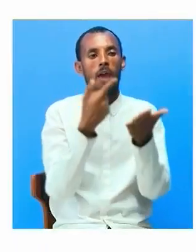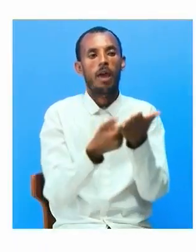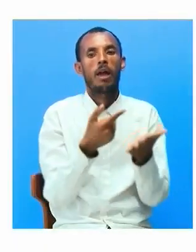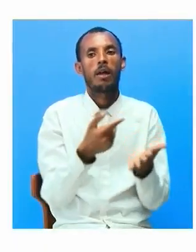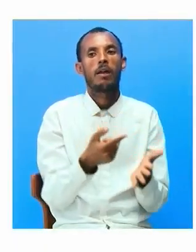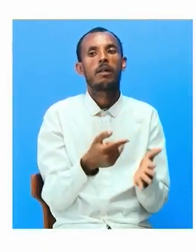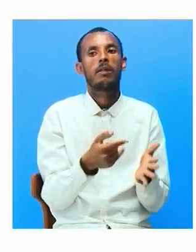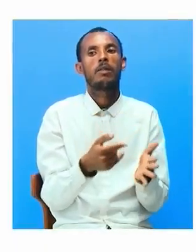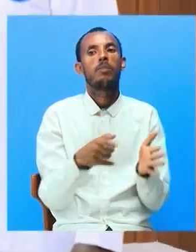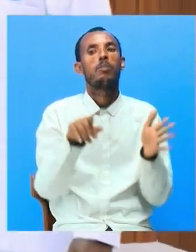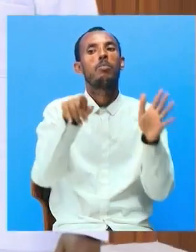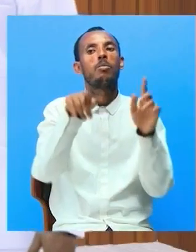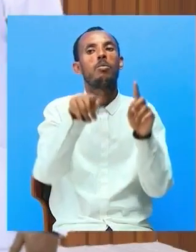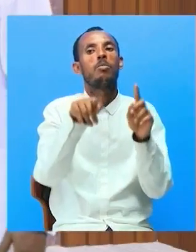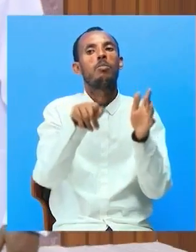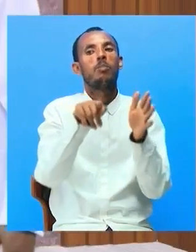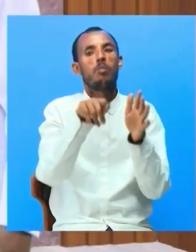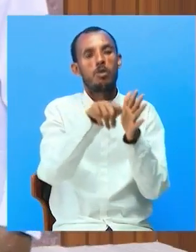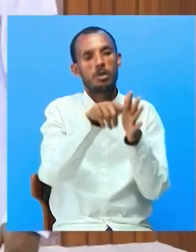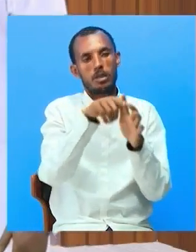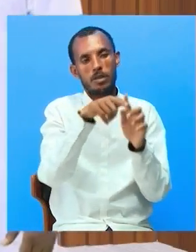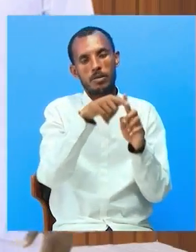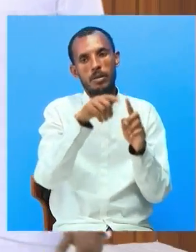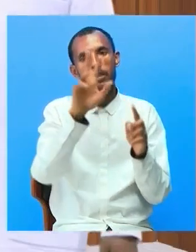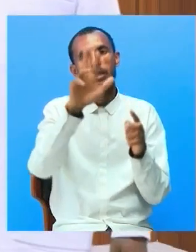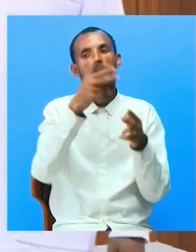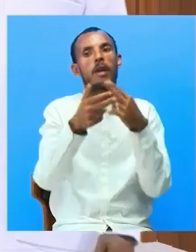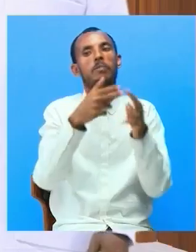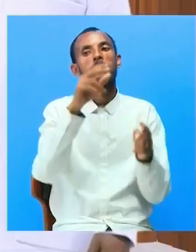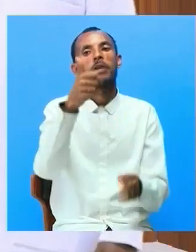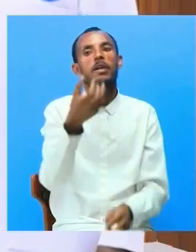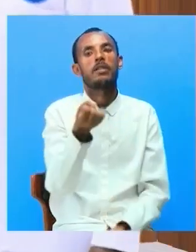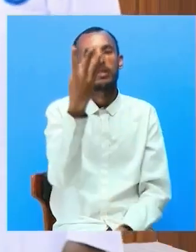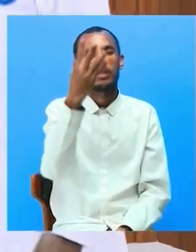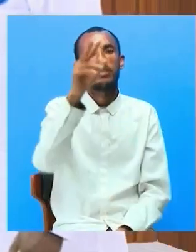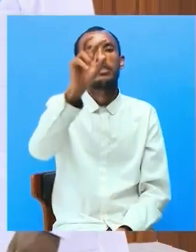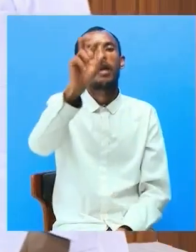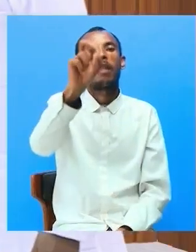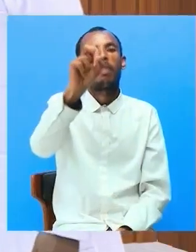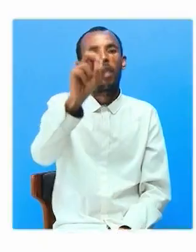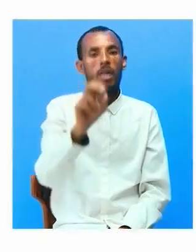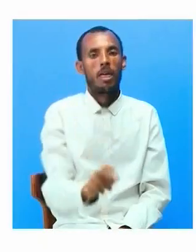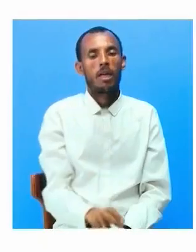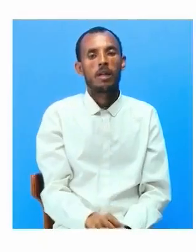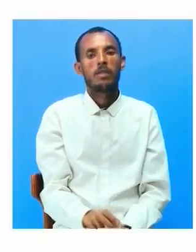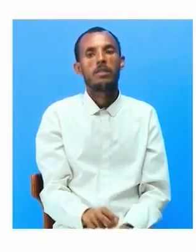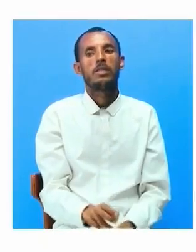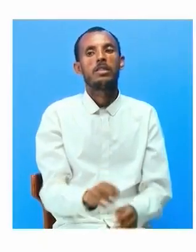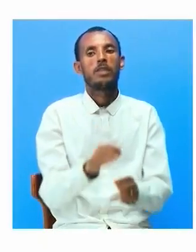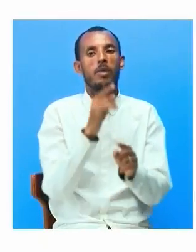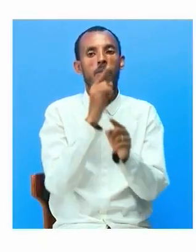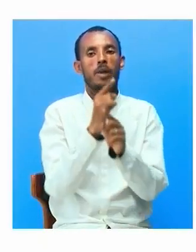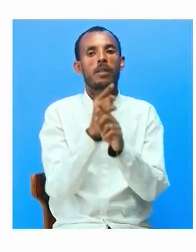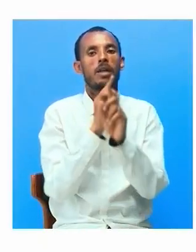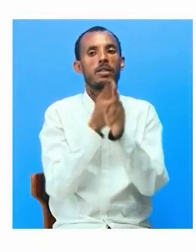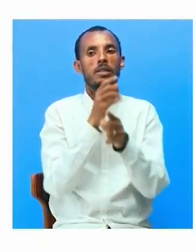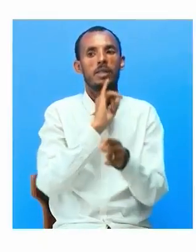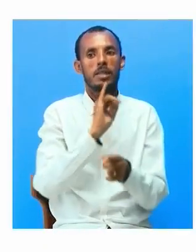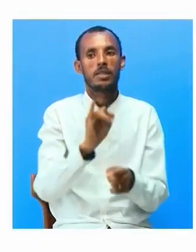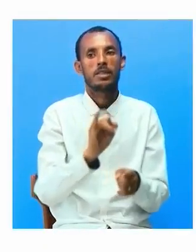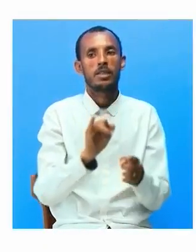is positive, and 3 times 10 is this 30. So the correct answer is